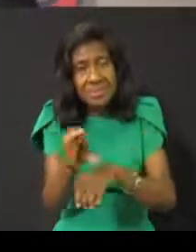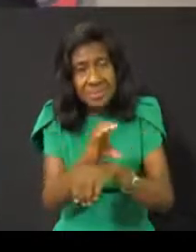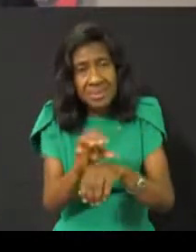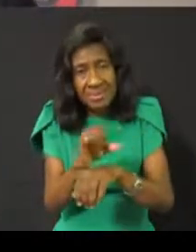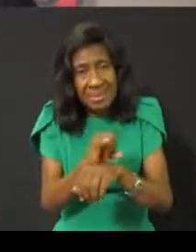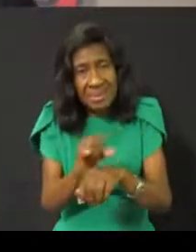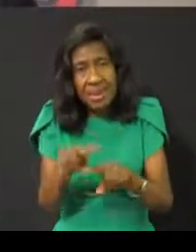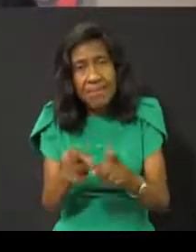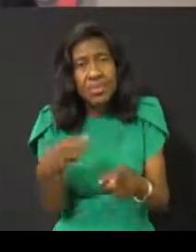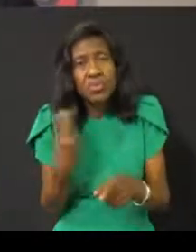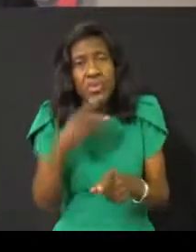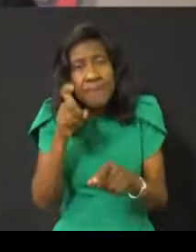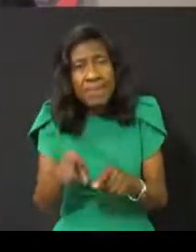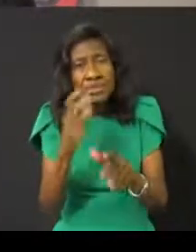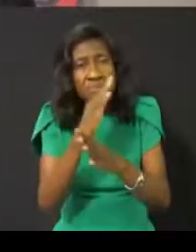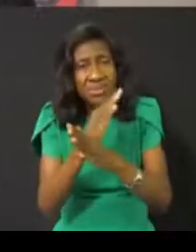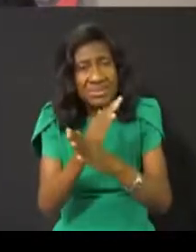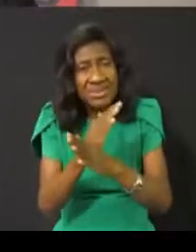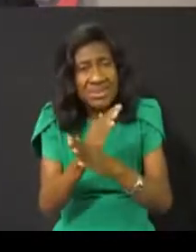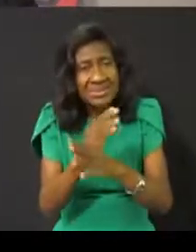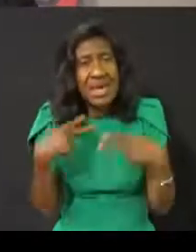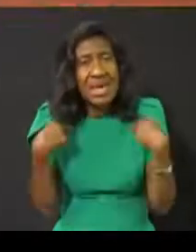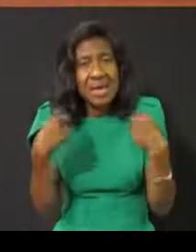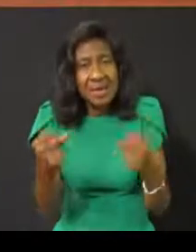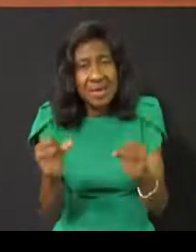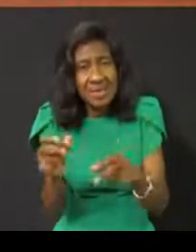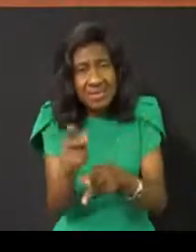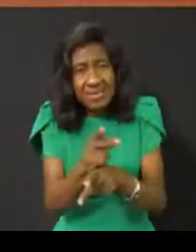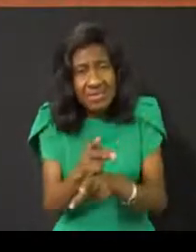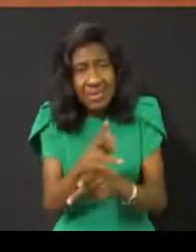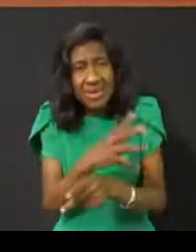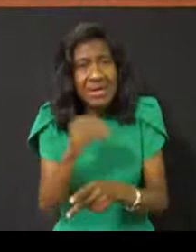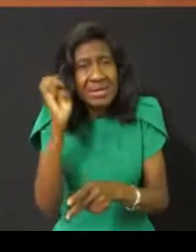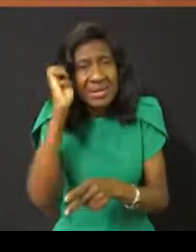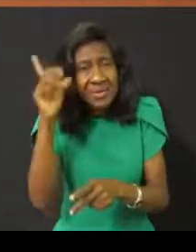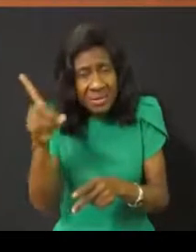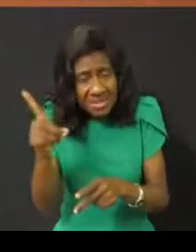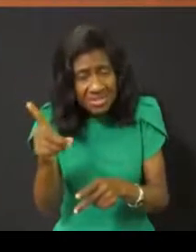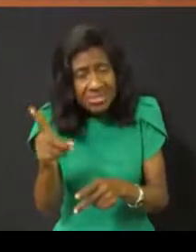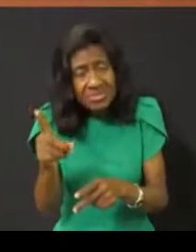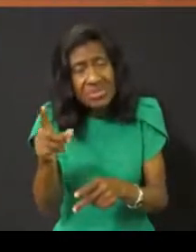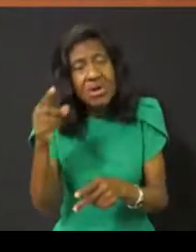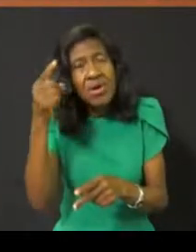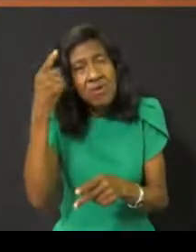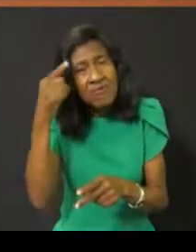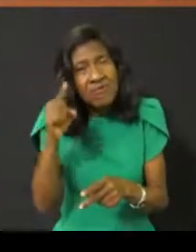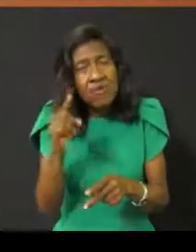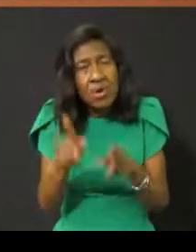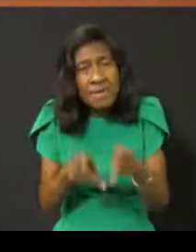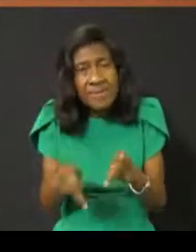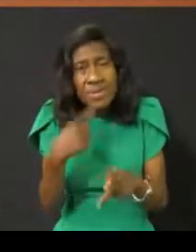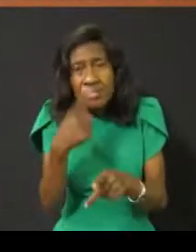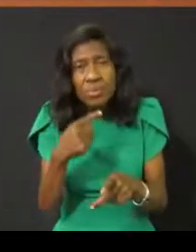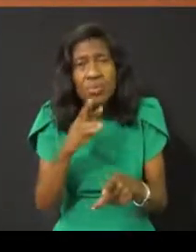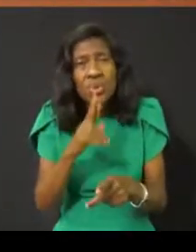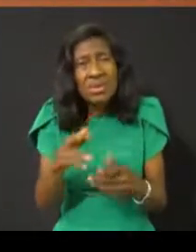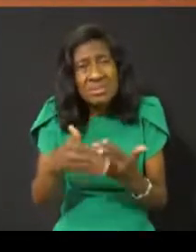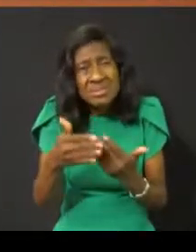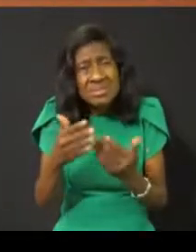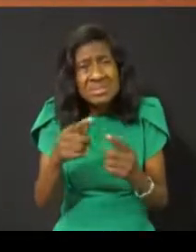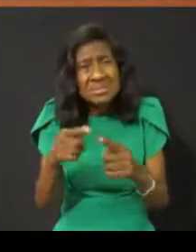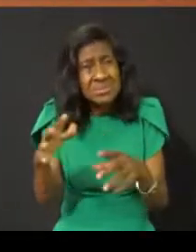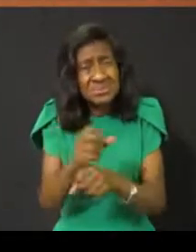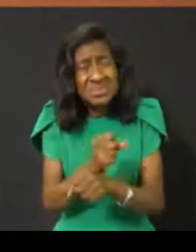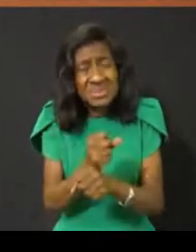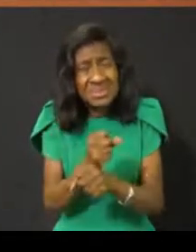our healthcare and education systems for the sake of those who are medically vulnerable, as well